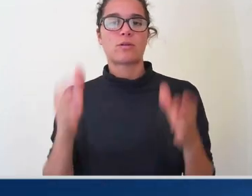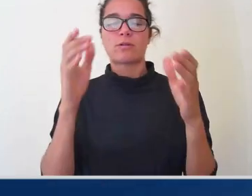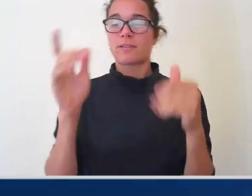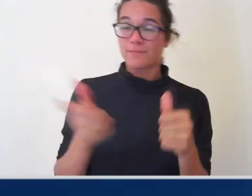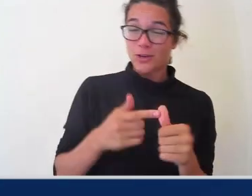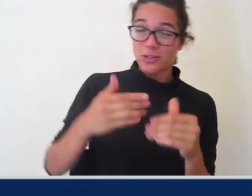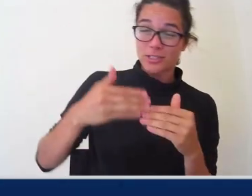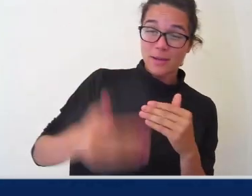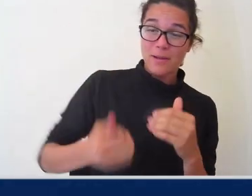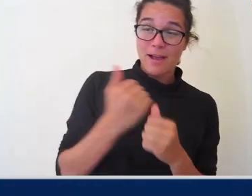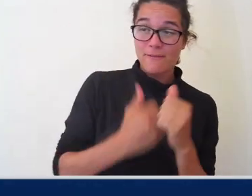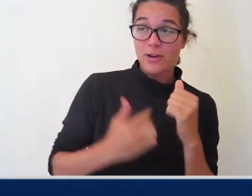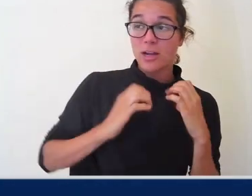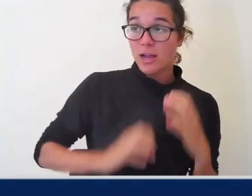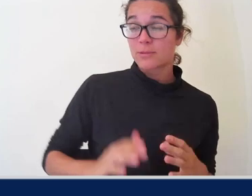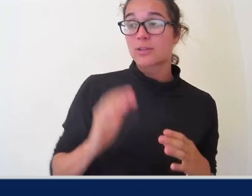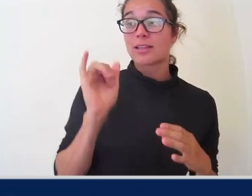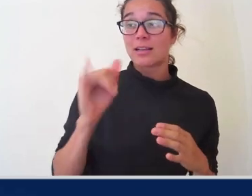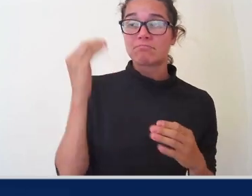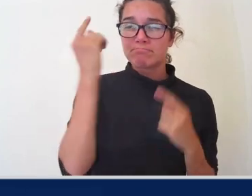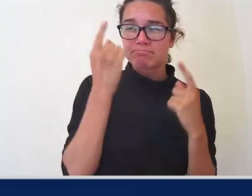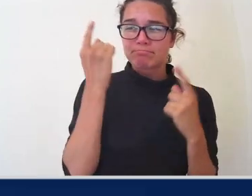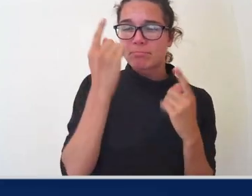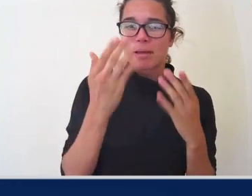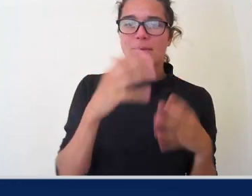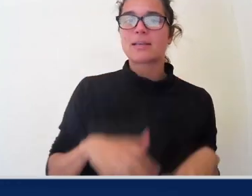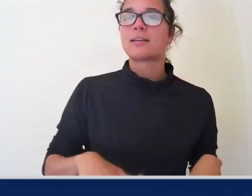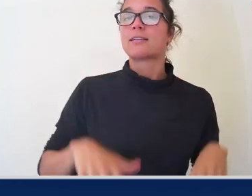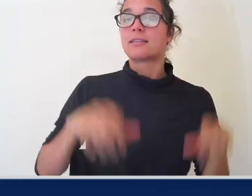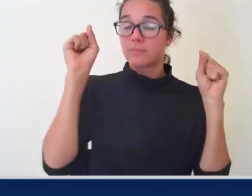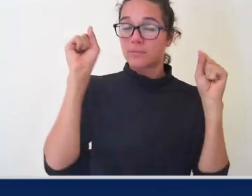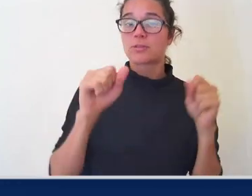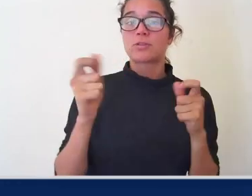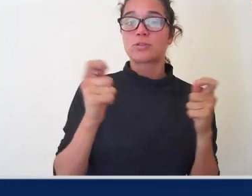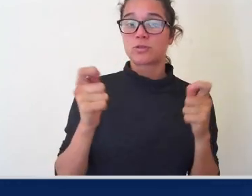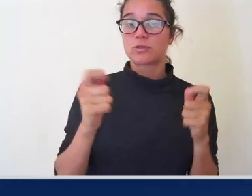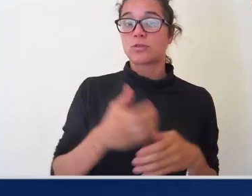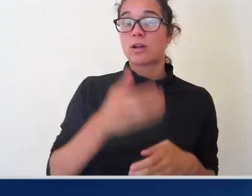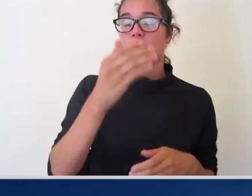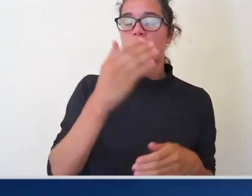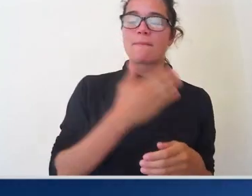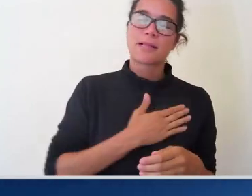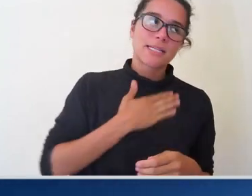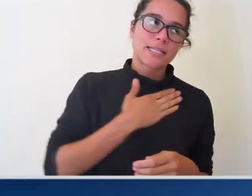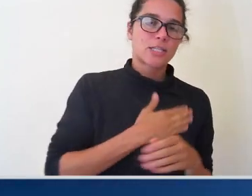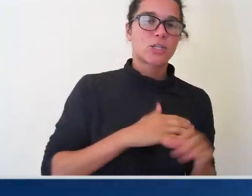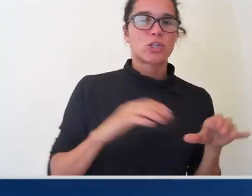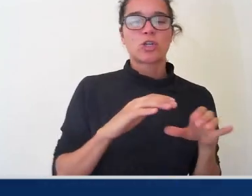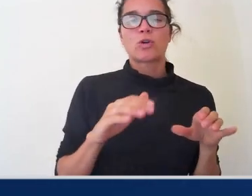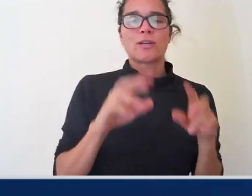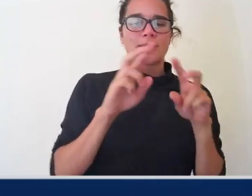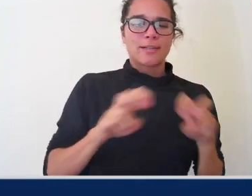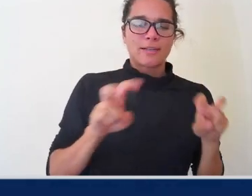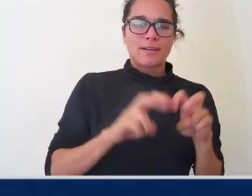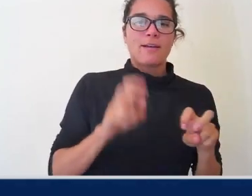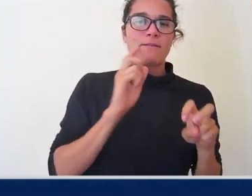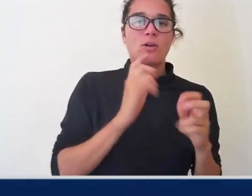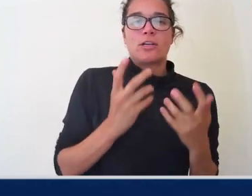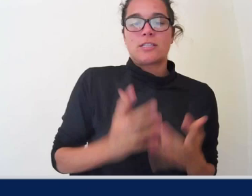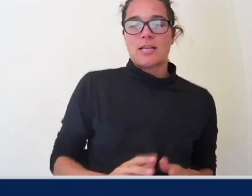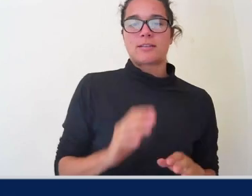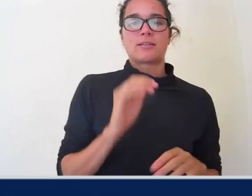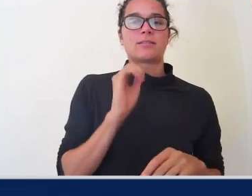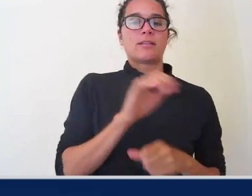is thinking about adopting Control Tower is, please do the assessment of your existing landing zone or the existing environment,